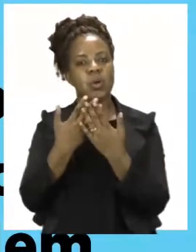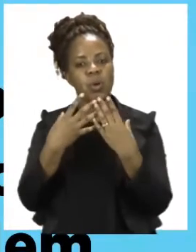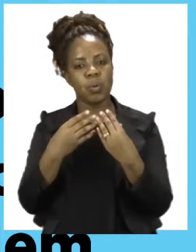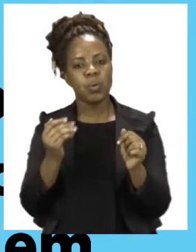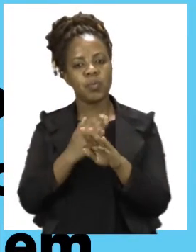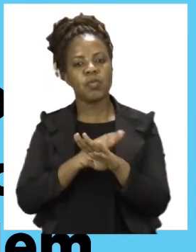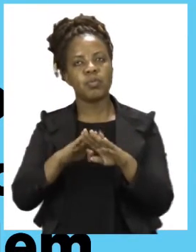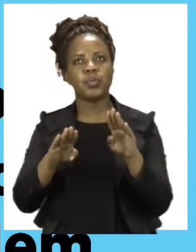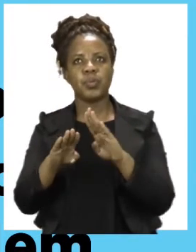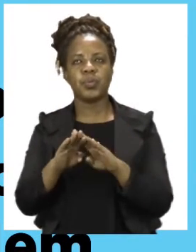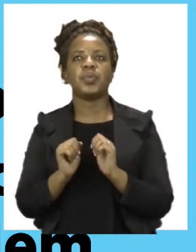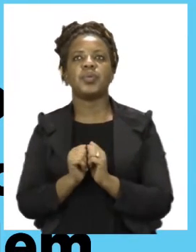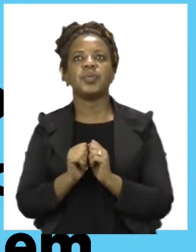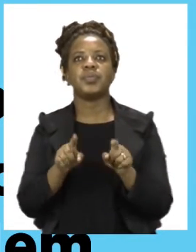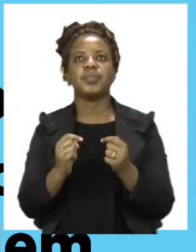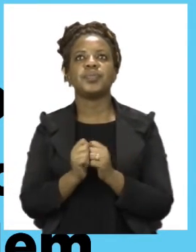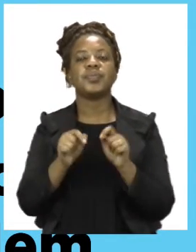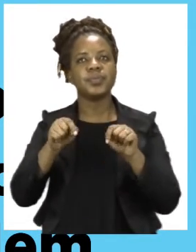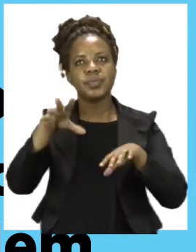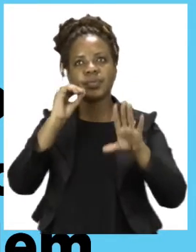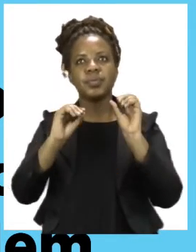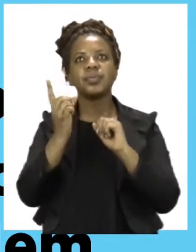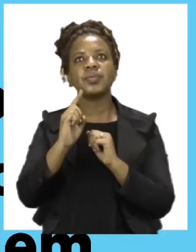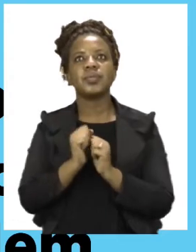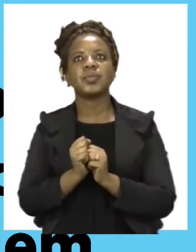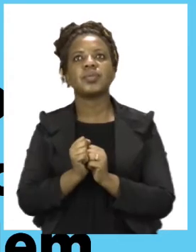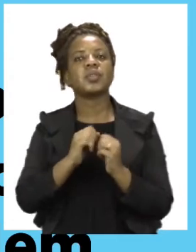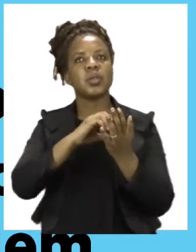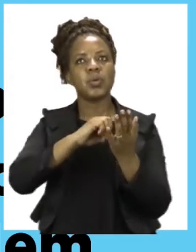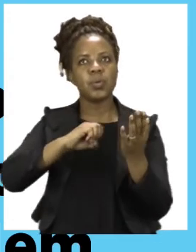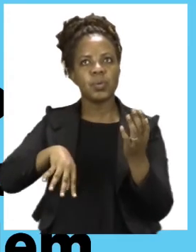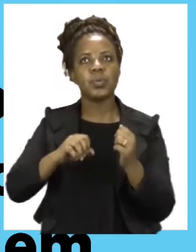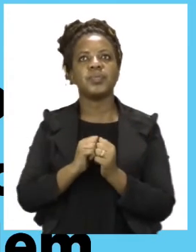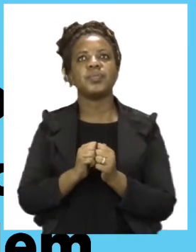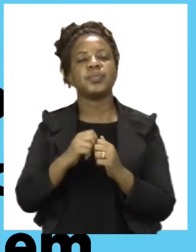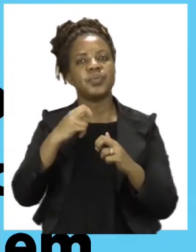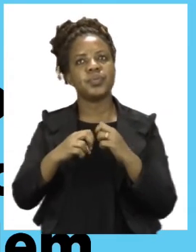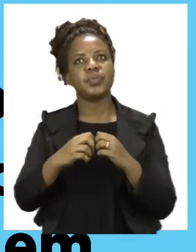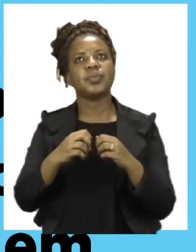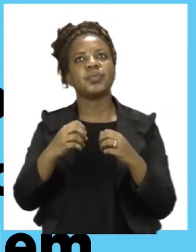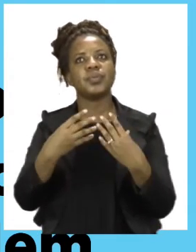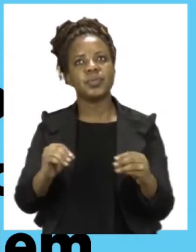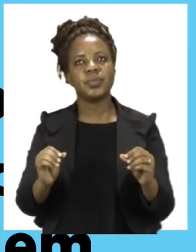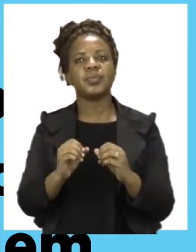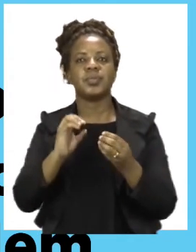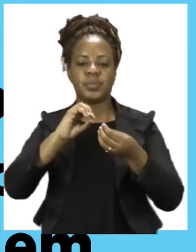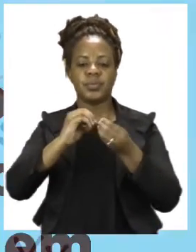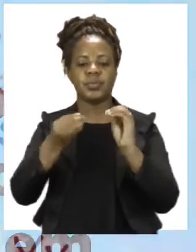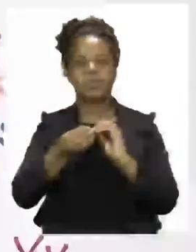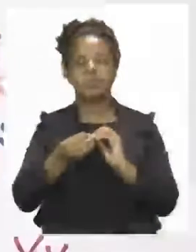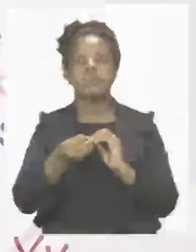For today's lesson, we will be talking about subtraction, problem solving, and